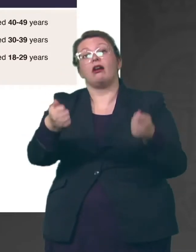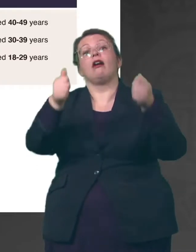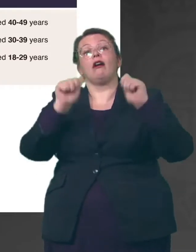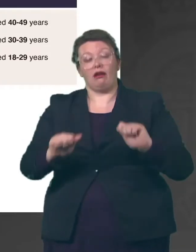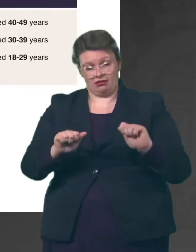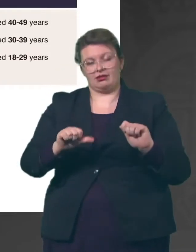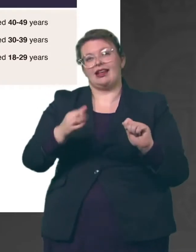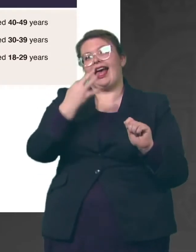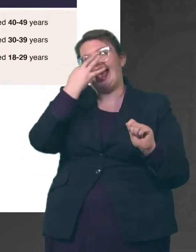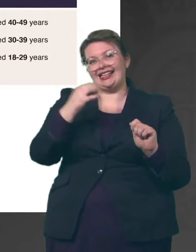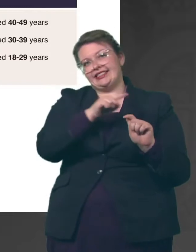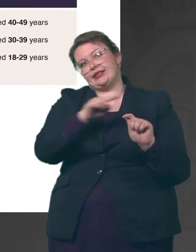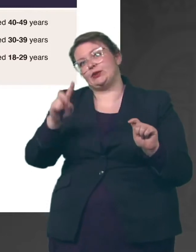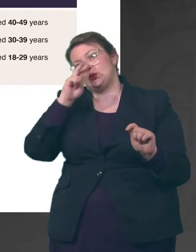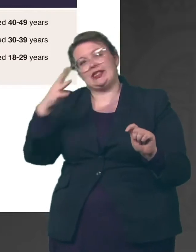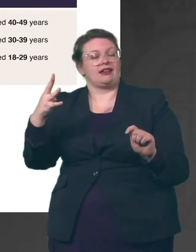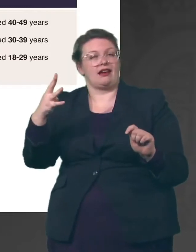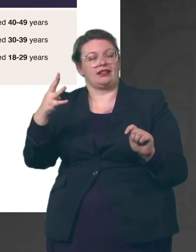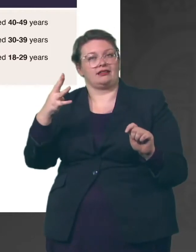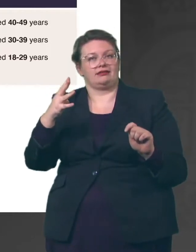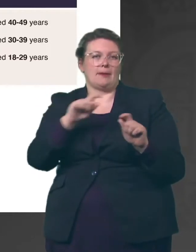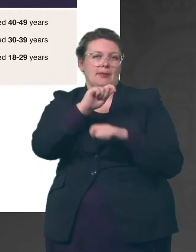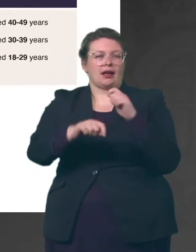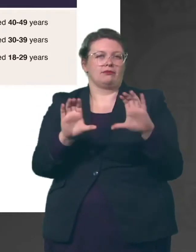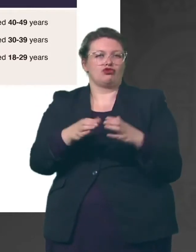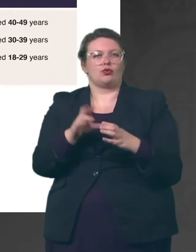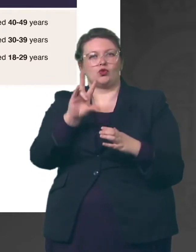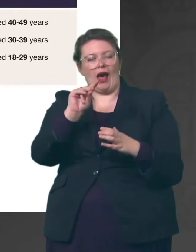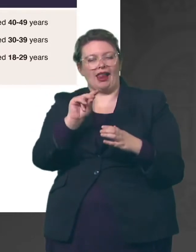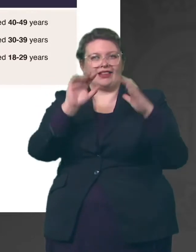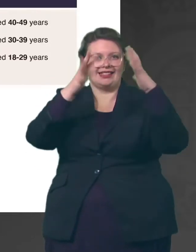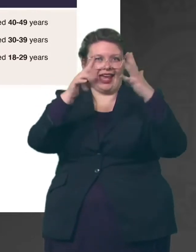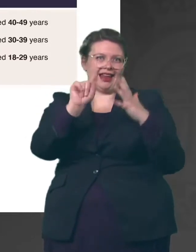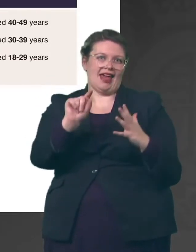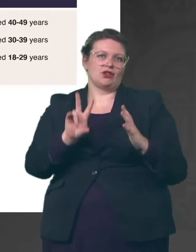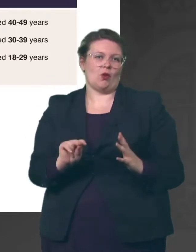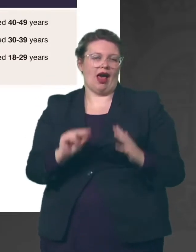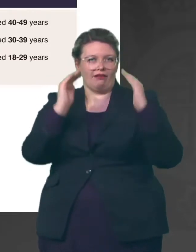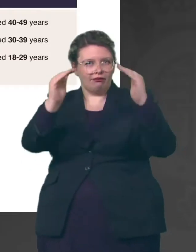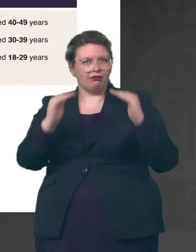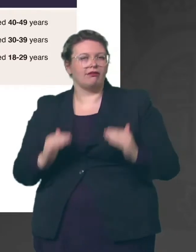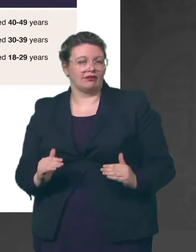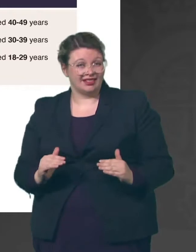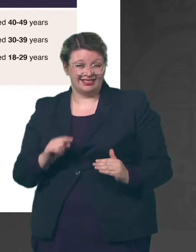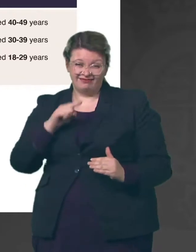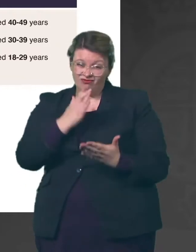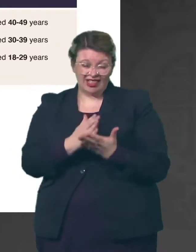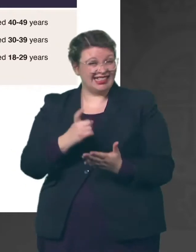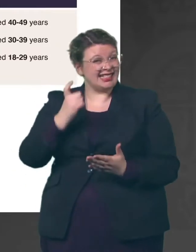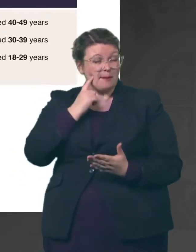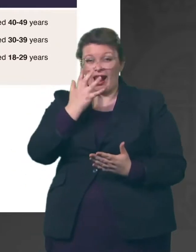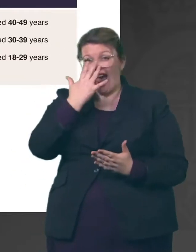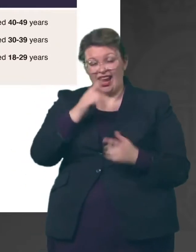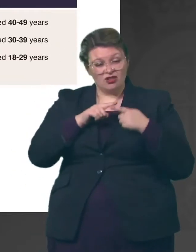who will become group 12. This is the fastest and simplest way to roll out the jab. Our moral